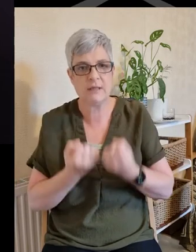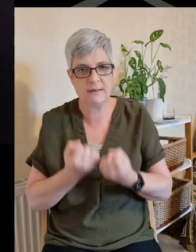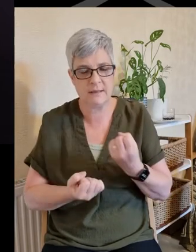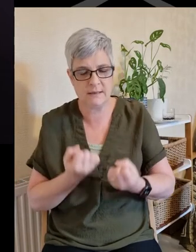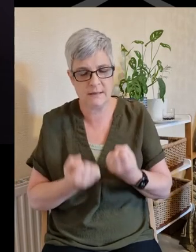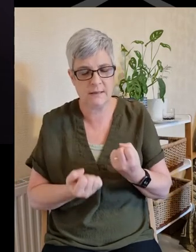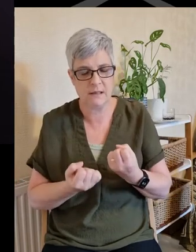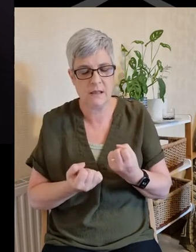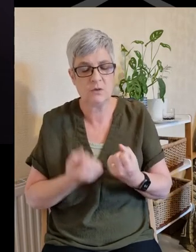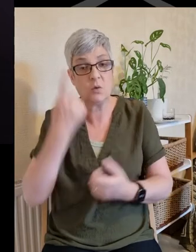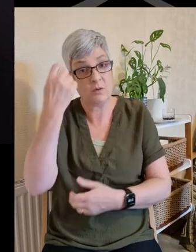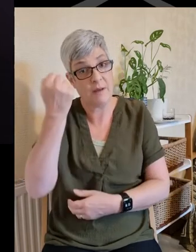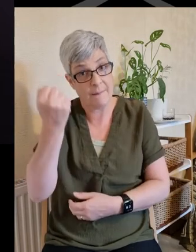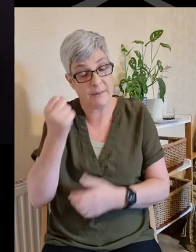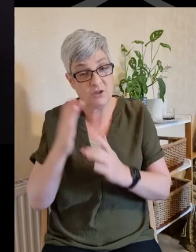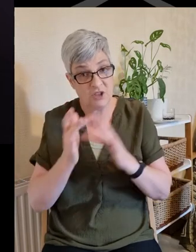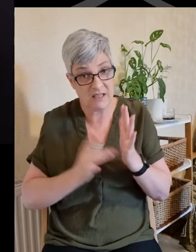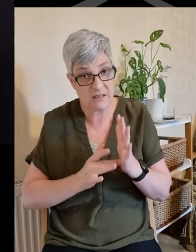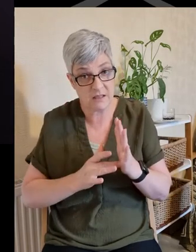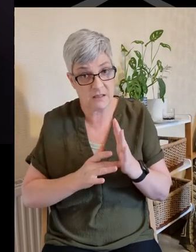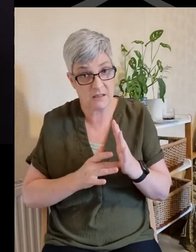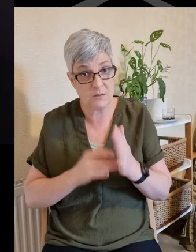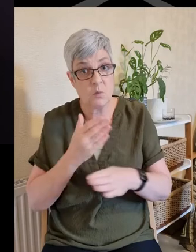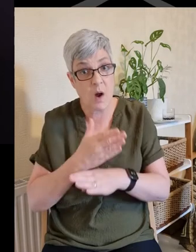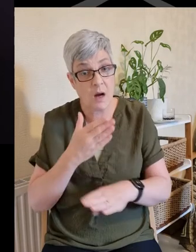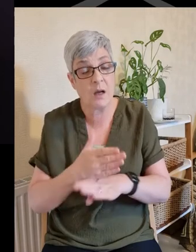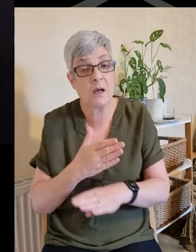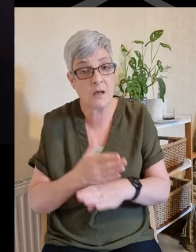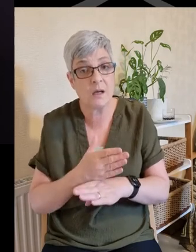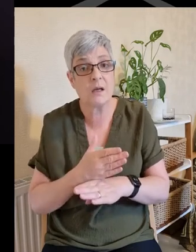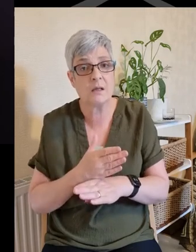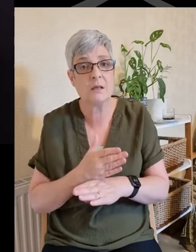And so, remembering Jesus' work